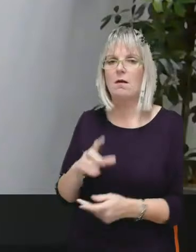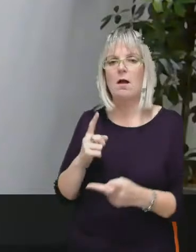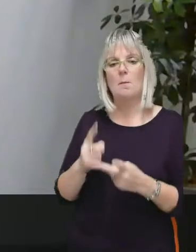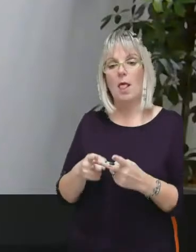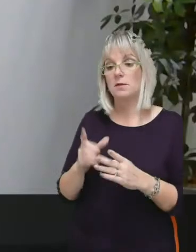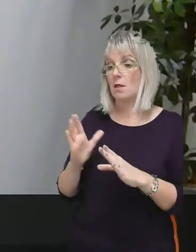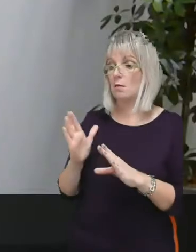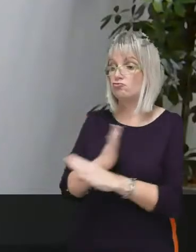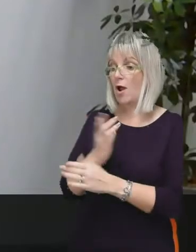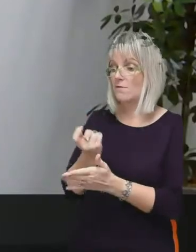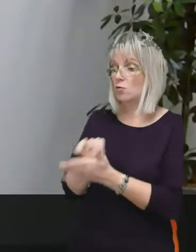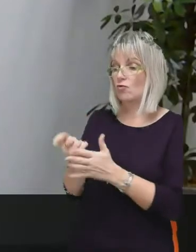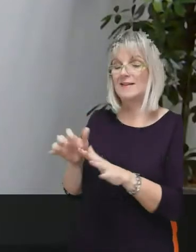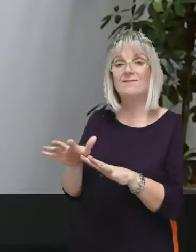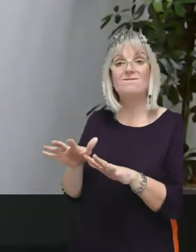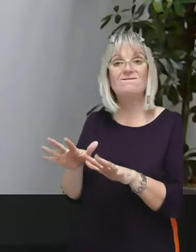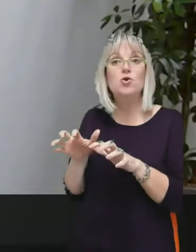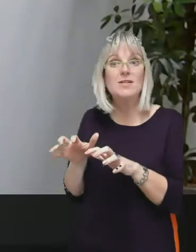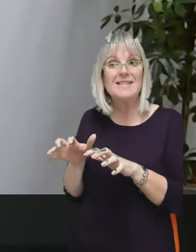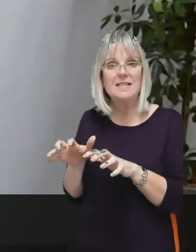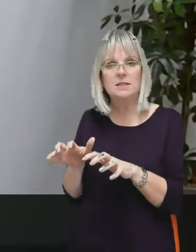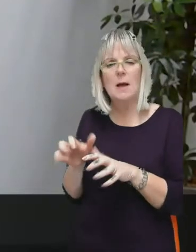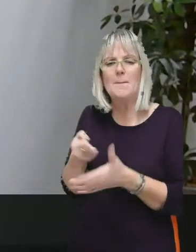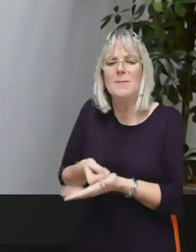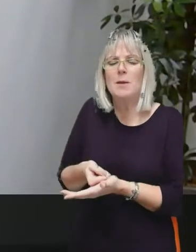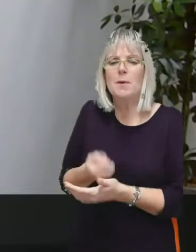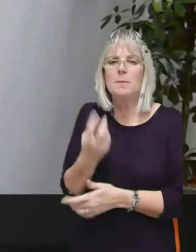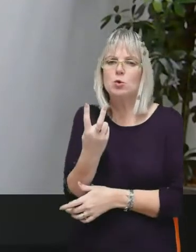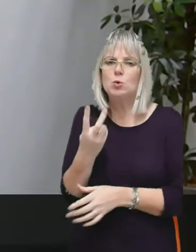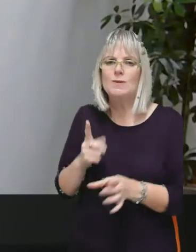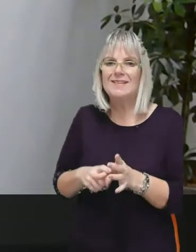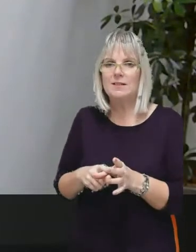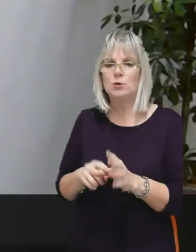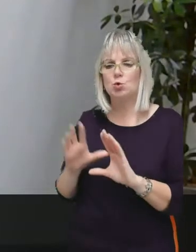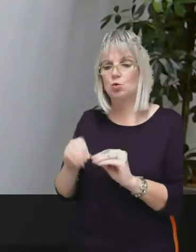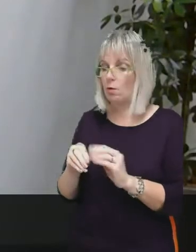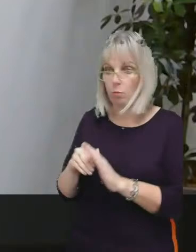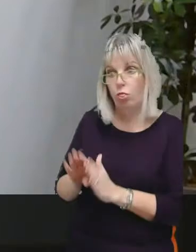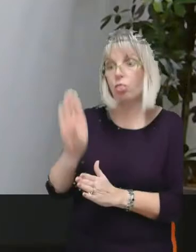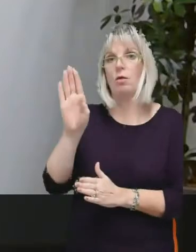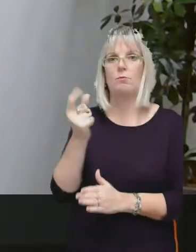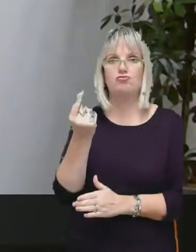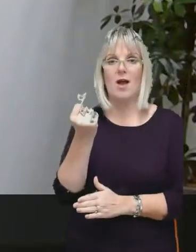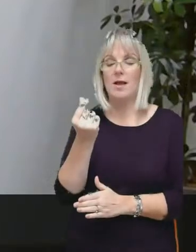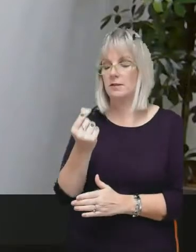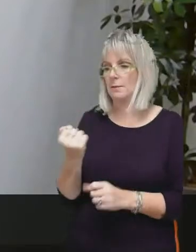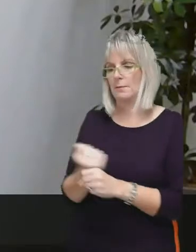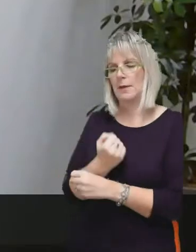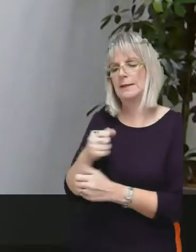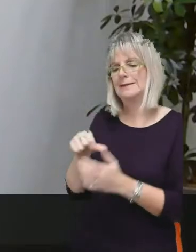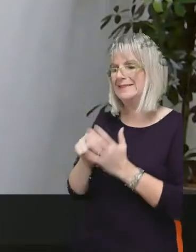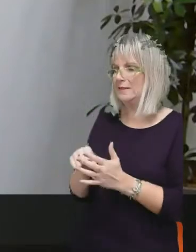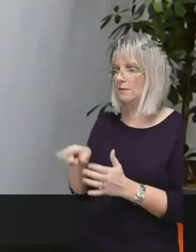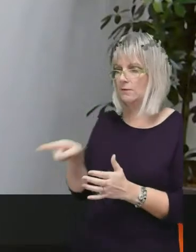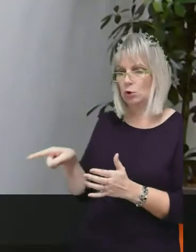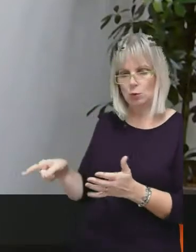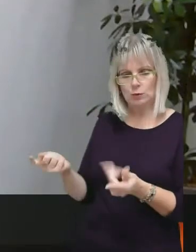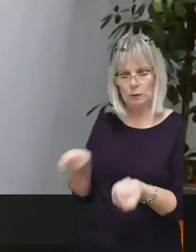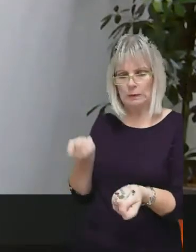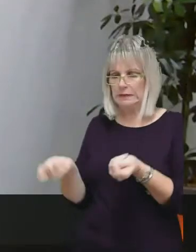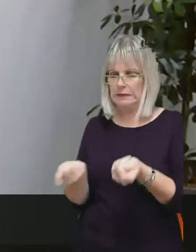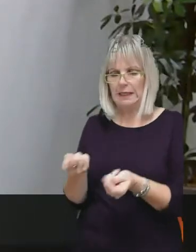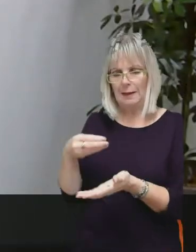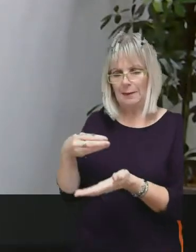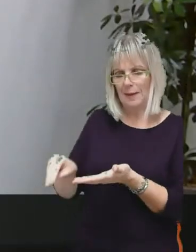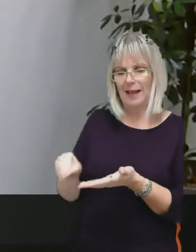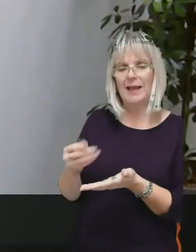at least 2 years to stop rents going up, which makes it very difficult for people like you to afford to pay their rent, particularly when many people have lost